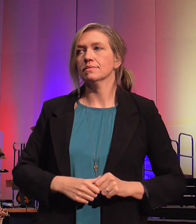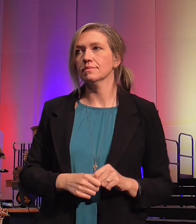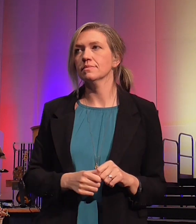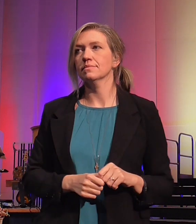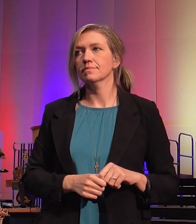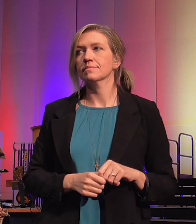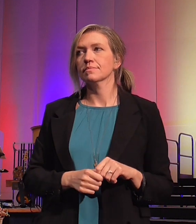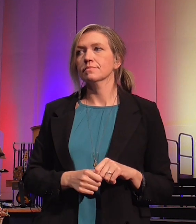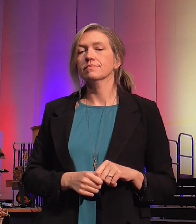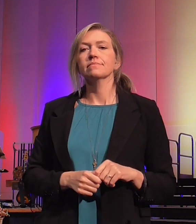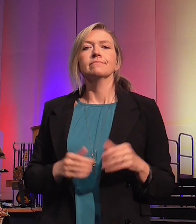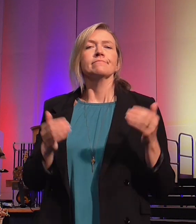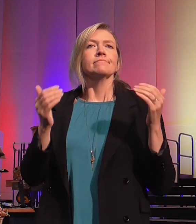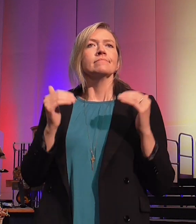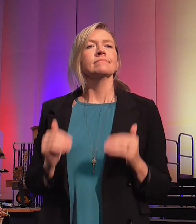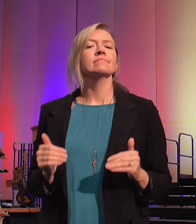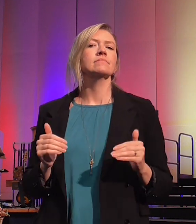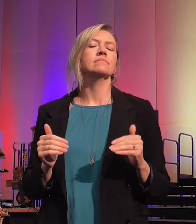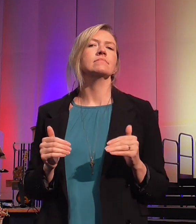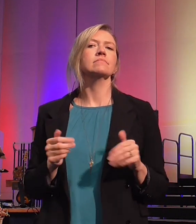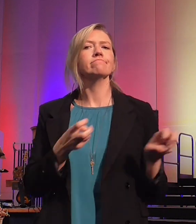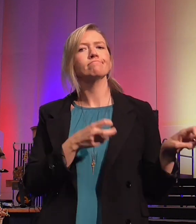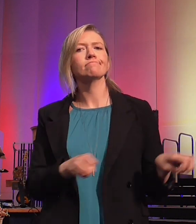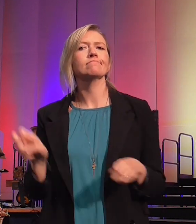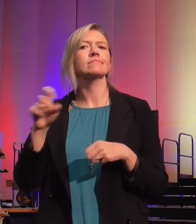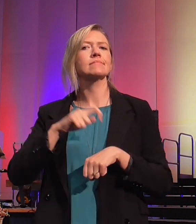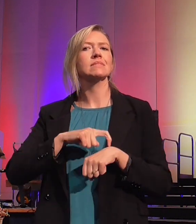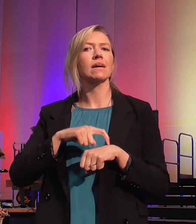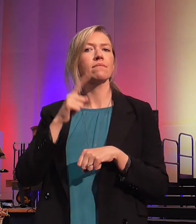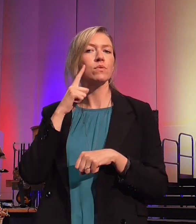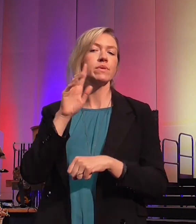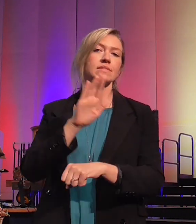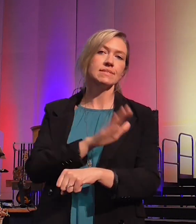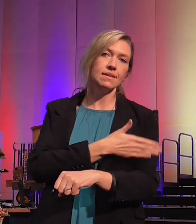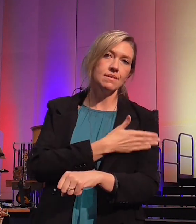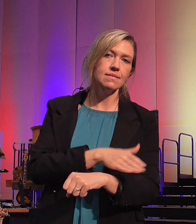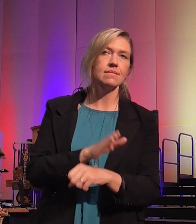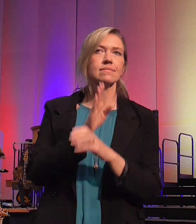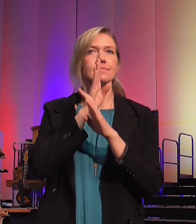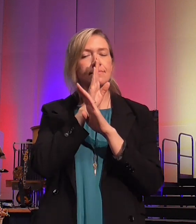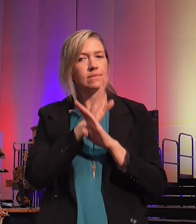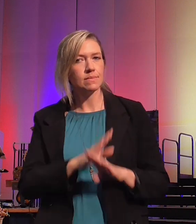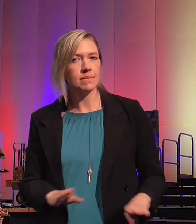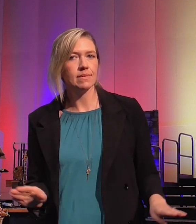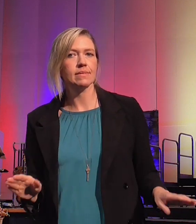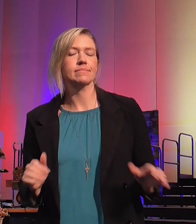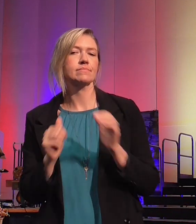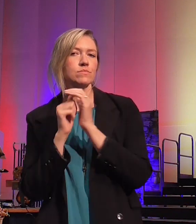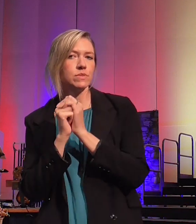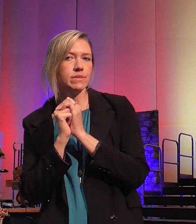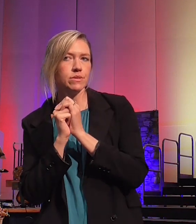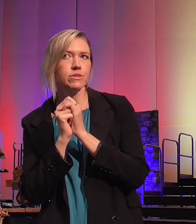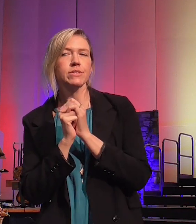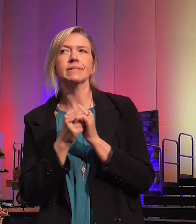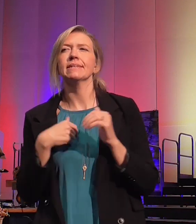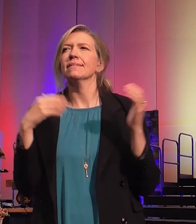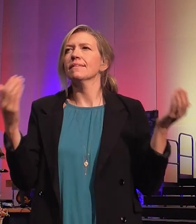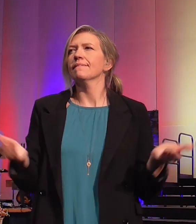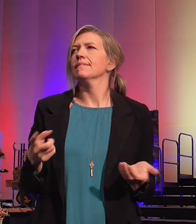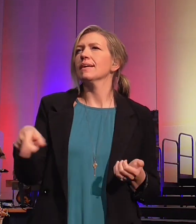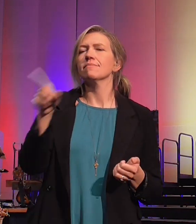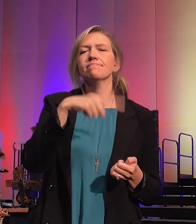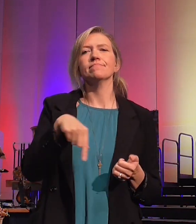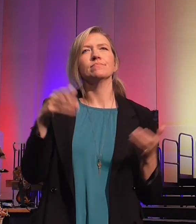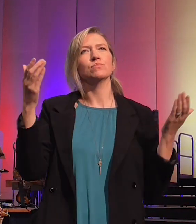enlightenment. So as we move into our time of song, of silence, and of prayer, just invite us